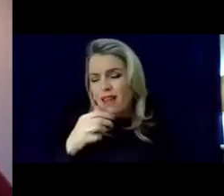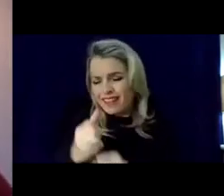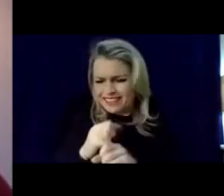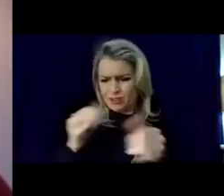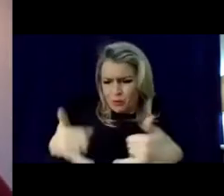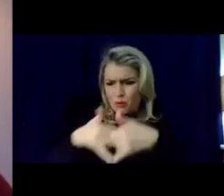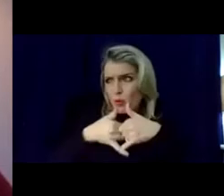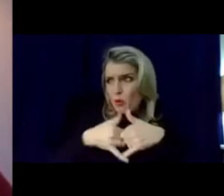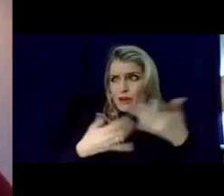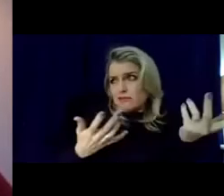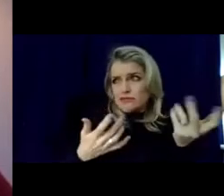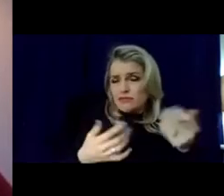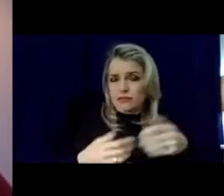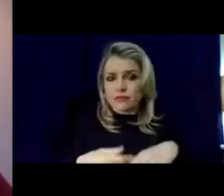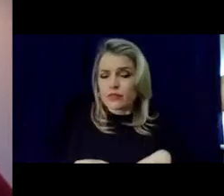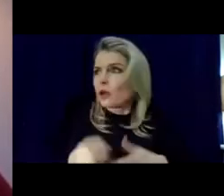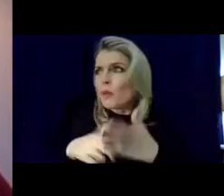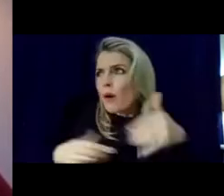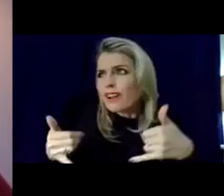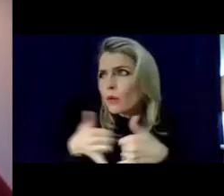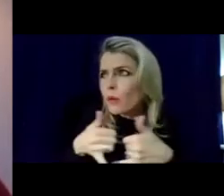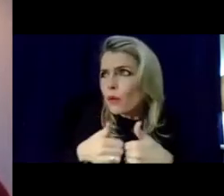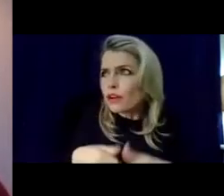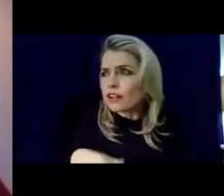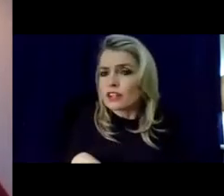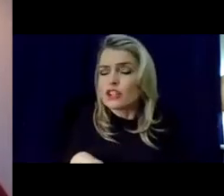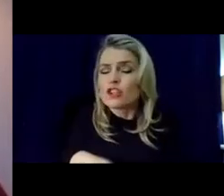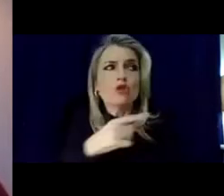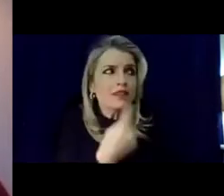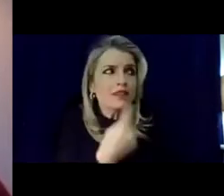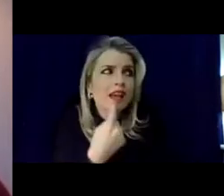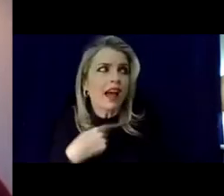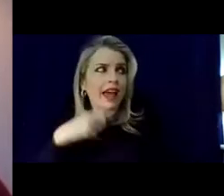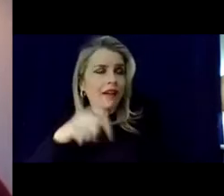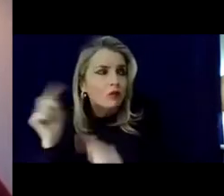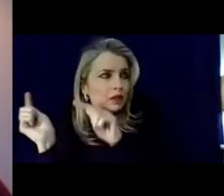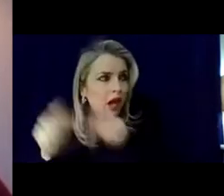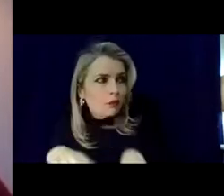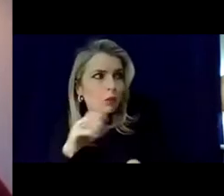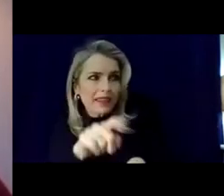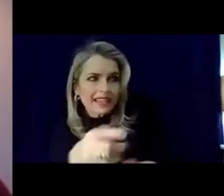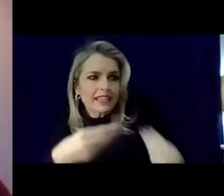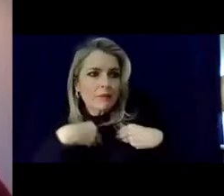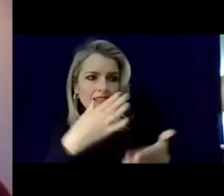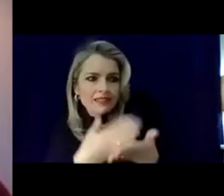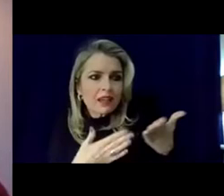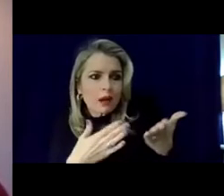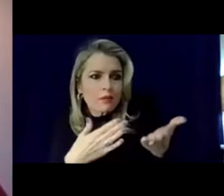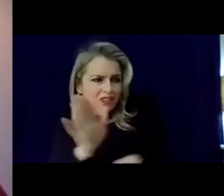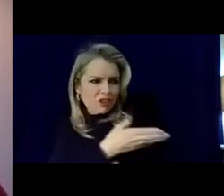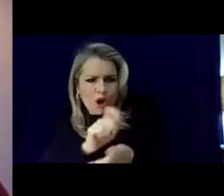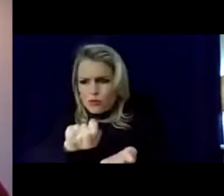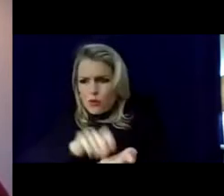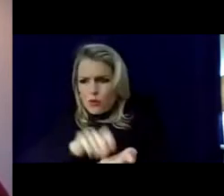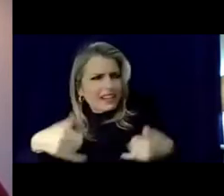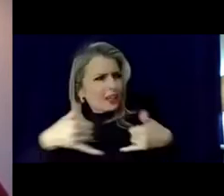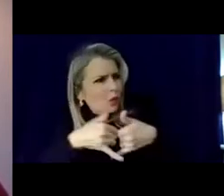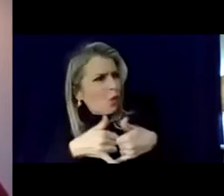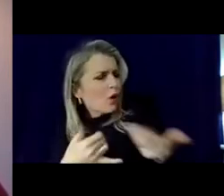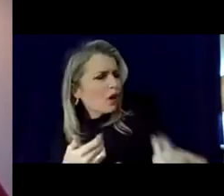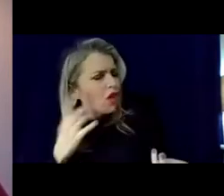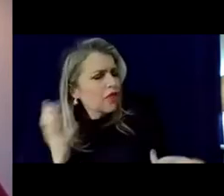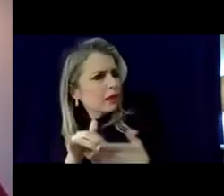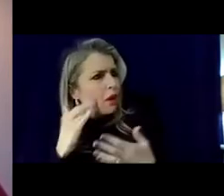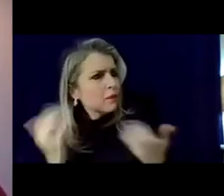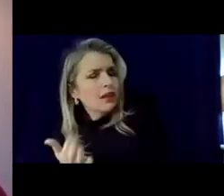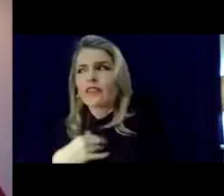award? What award? You said I had to come so they could give me some songwriting award. Your